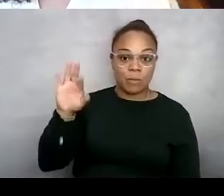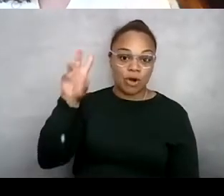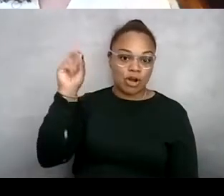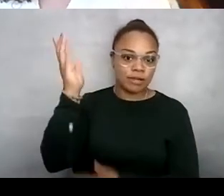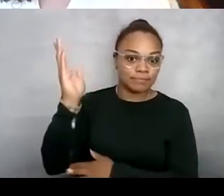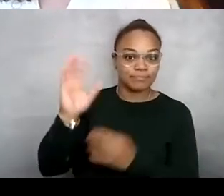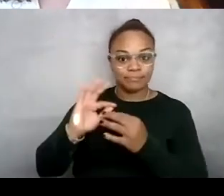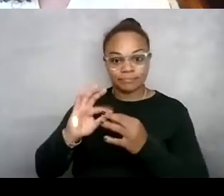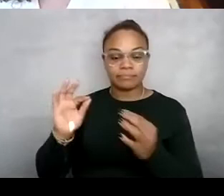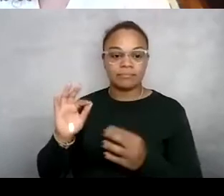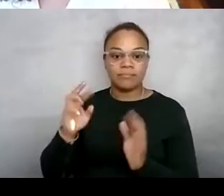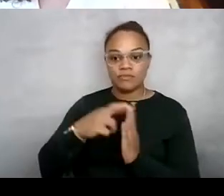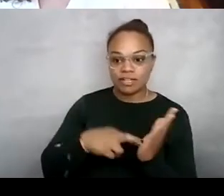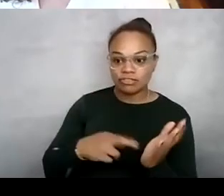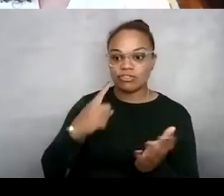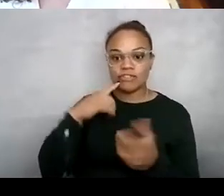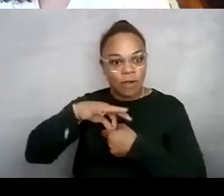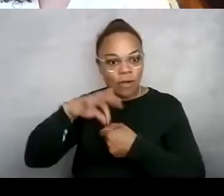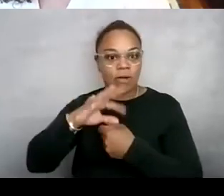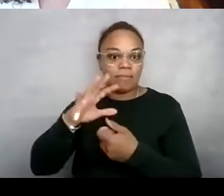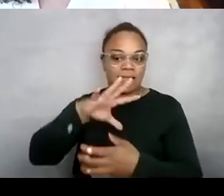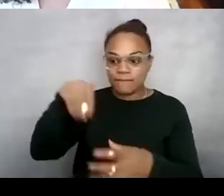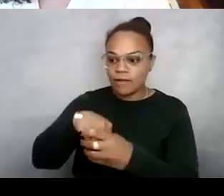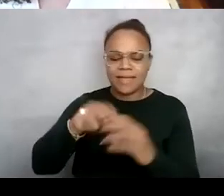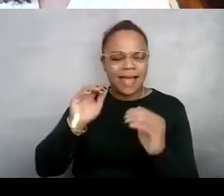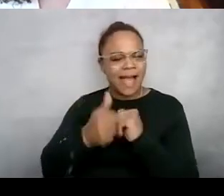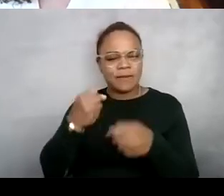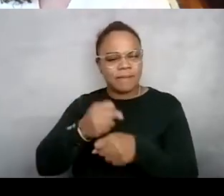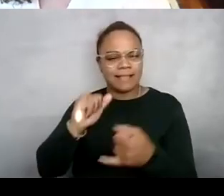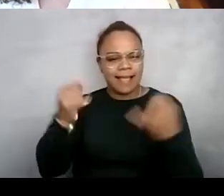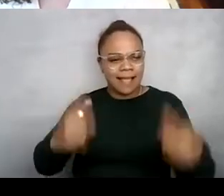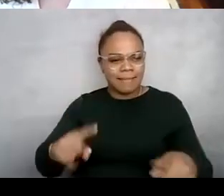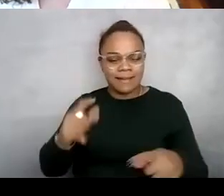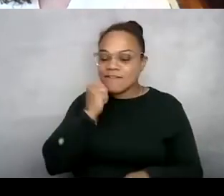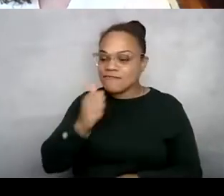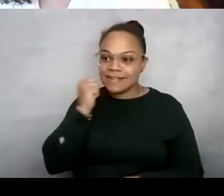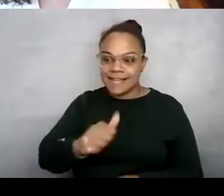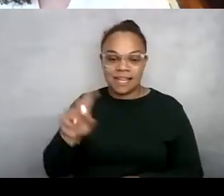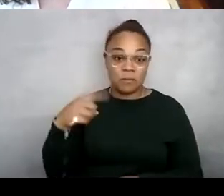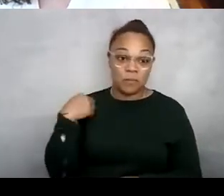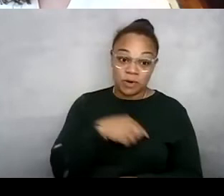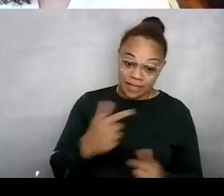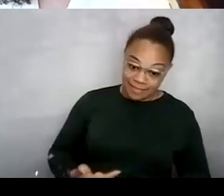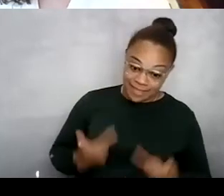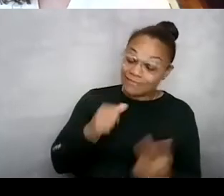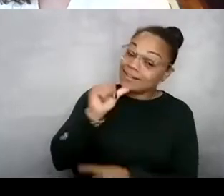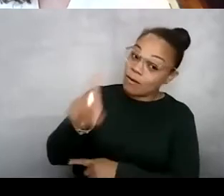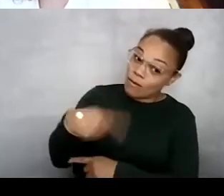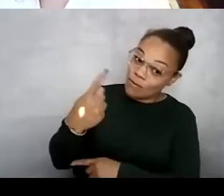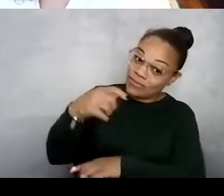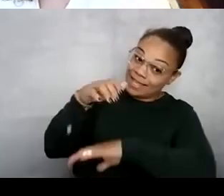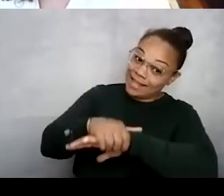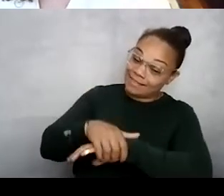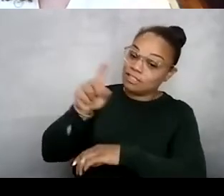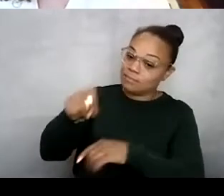the vote, getting involved. And how do we make that like a daily occurrence in terms of where we live, and not only in English, it has to be in Spanish and